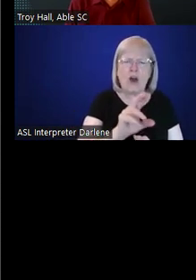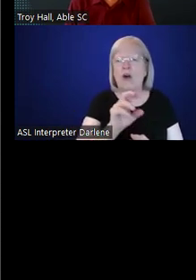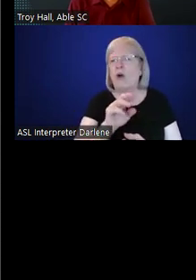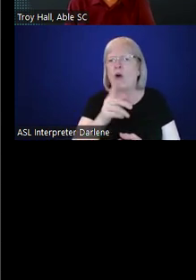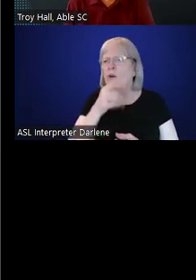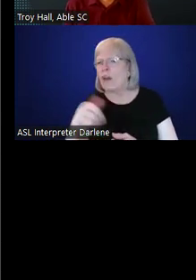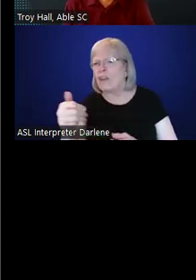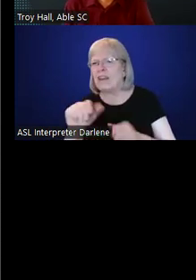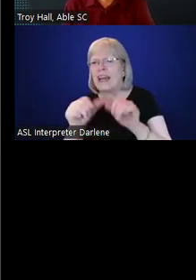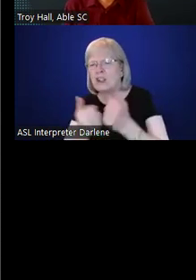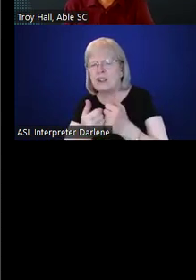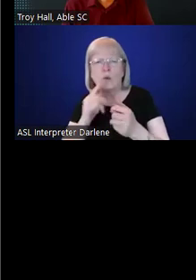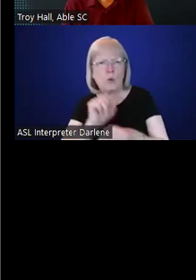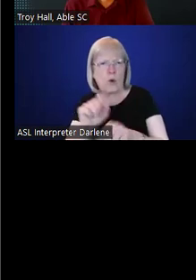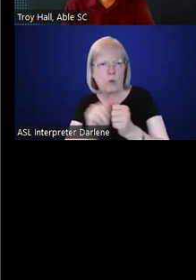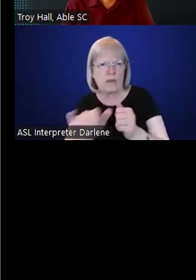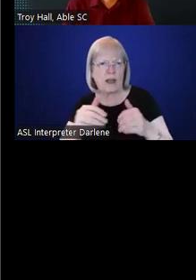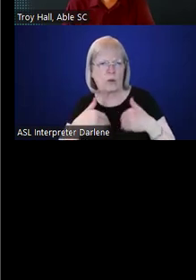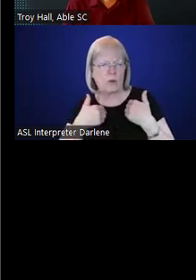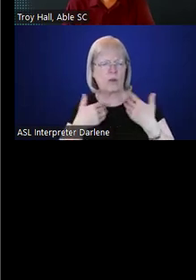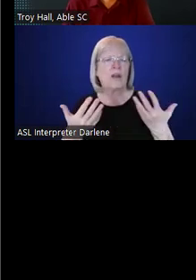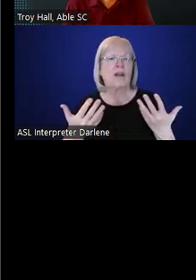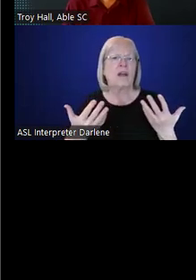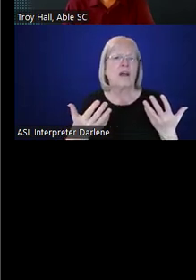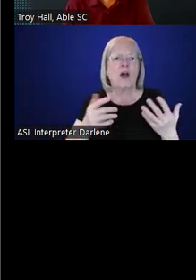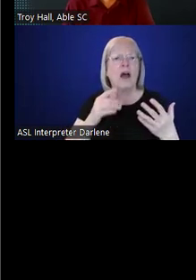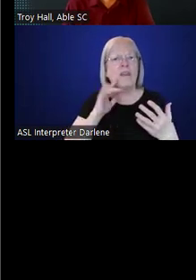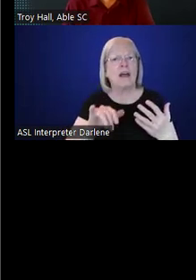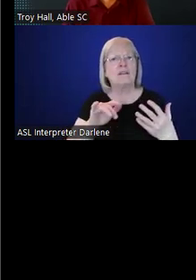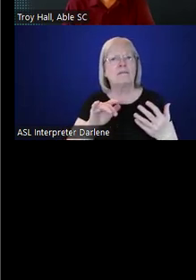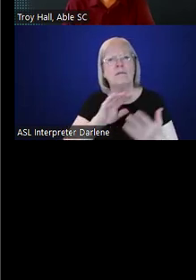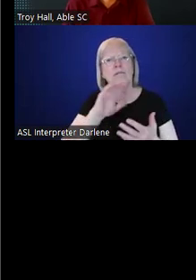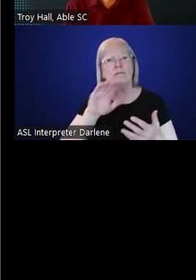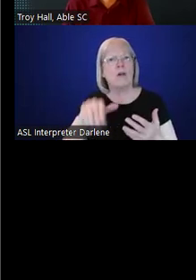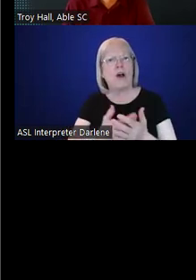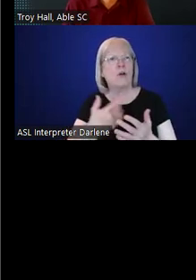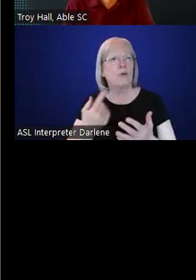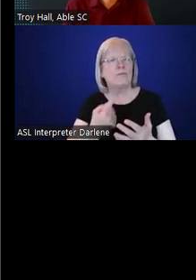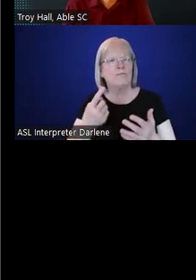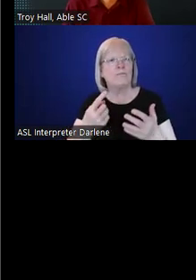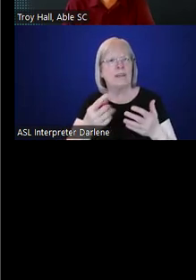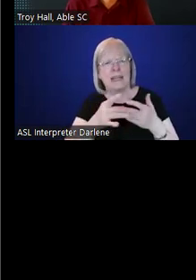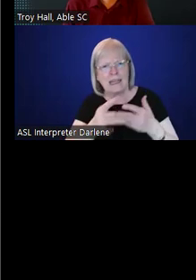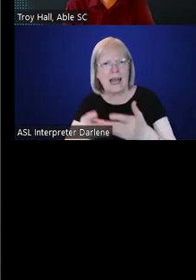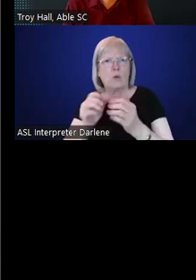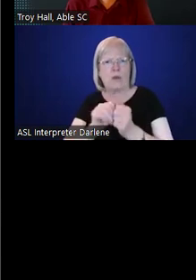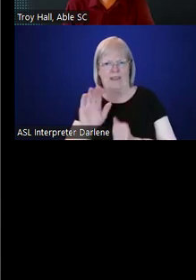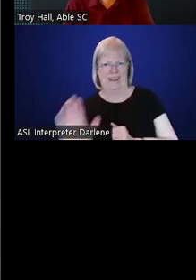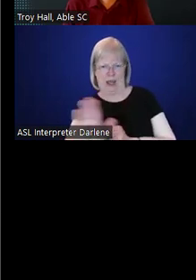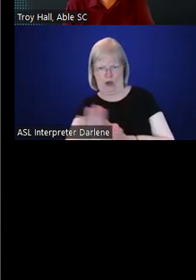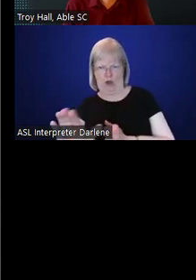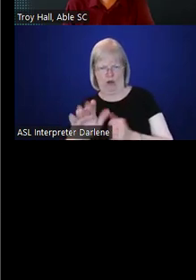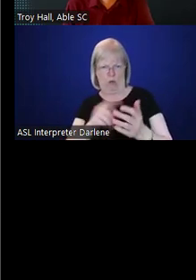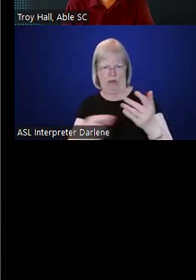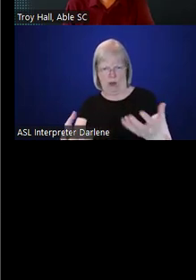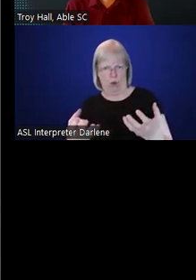but whether it's one-on-one or in our youth group, it is always led with their input and what they want